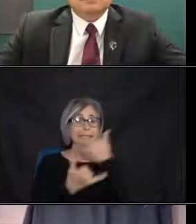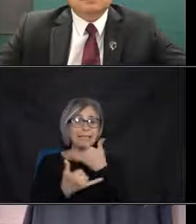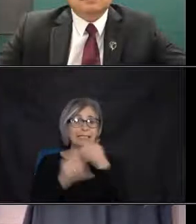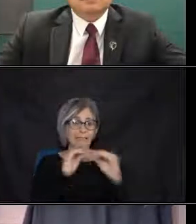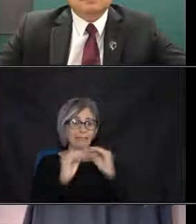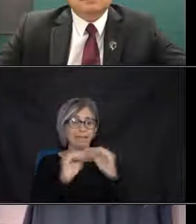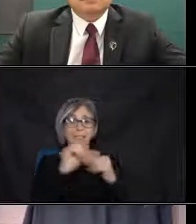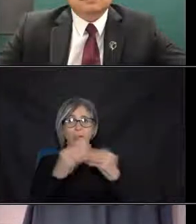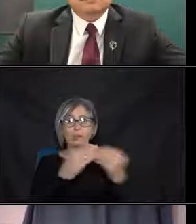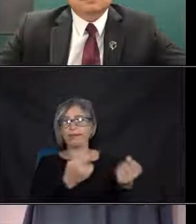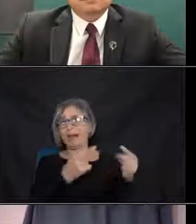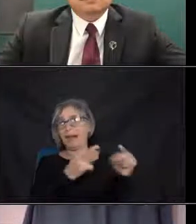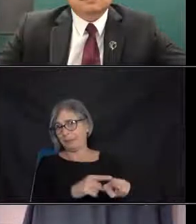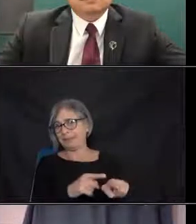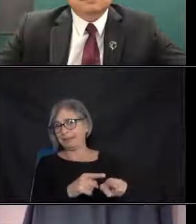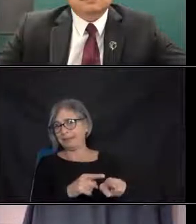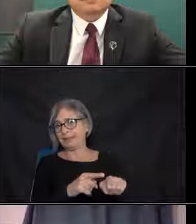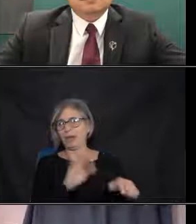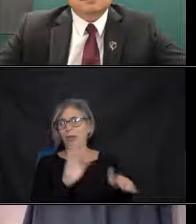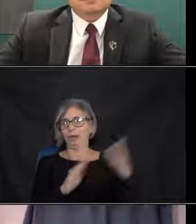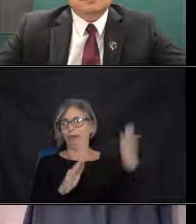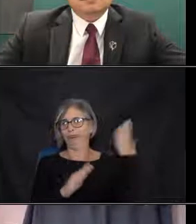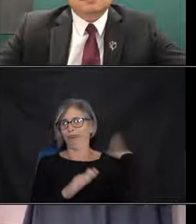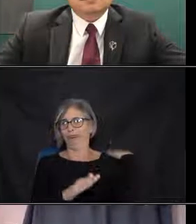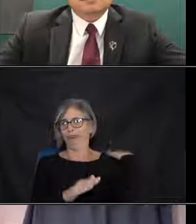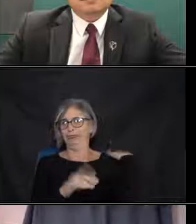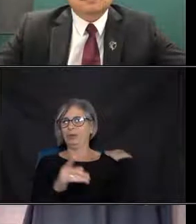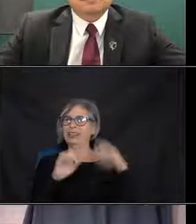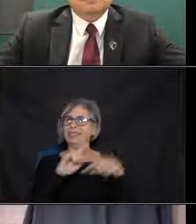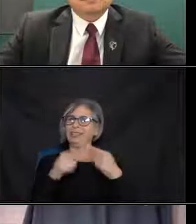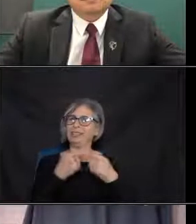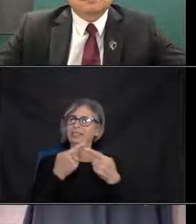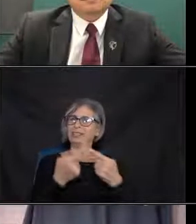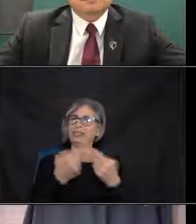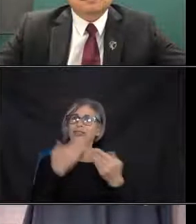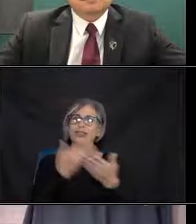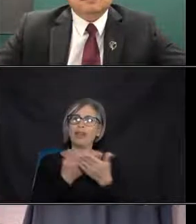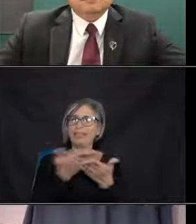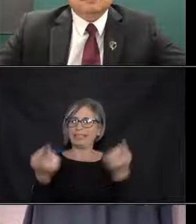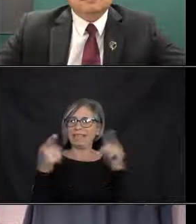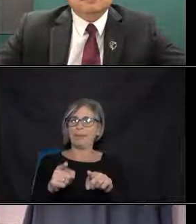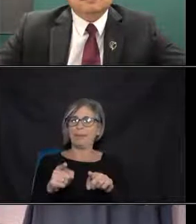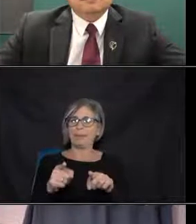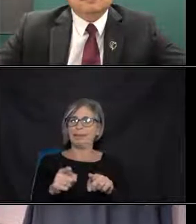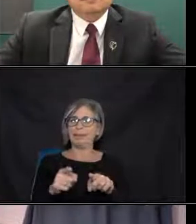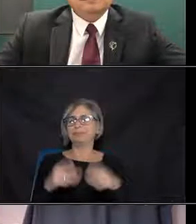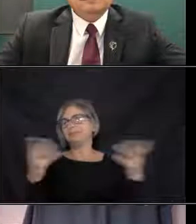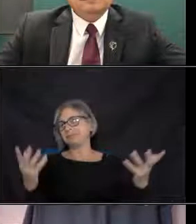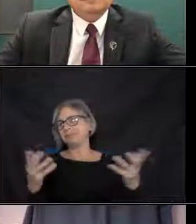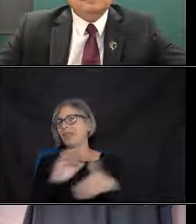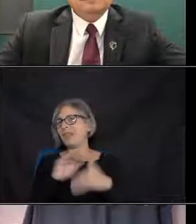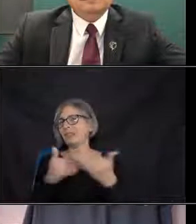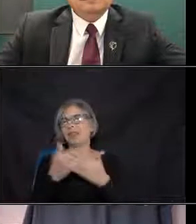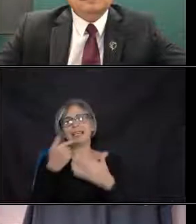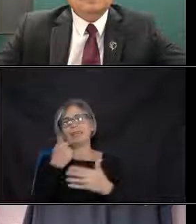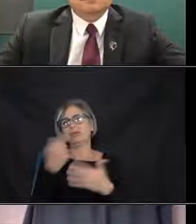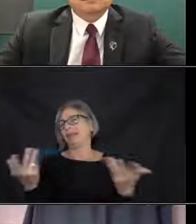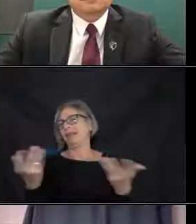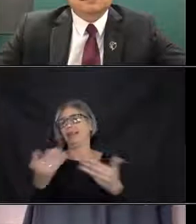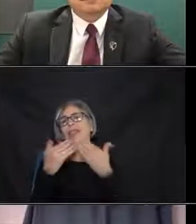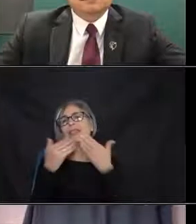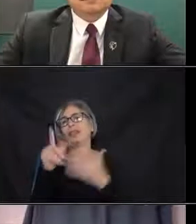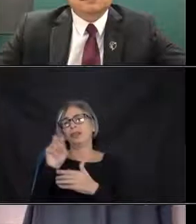happen. And we will pat you on the back when the good things happen and we will continue in that manner. So with that is all I have to say. Thank